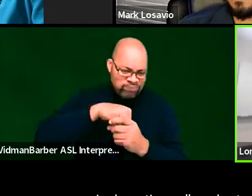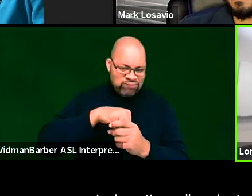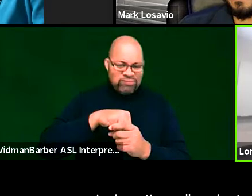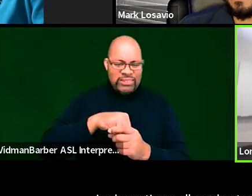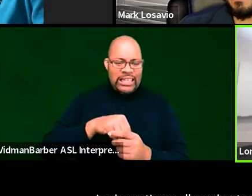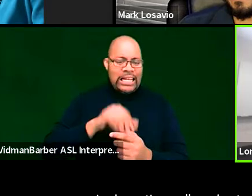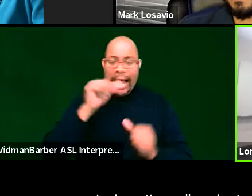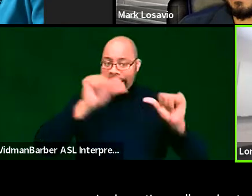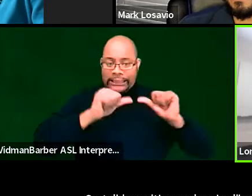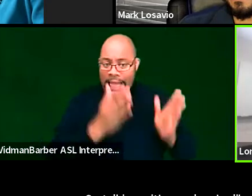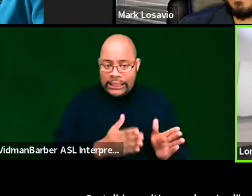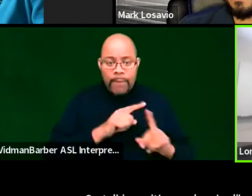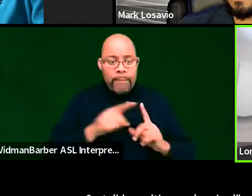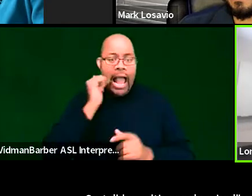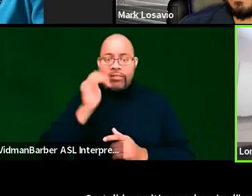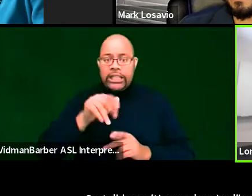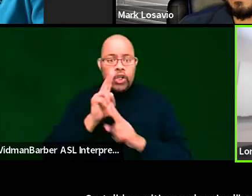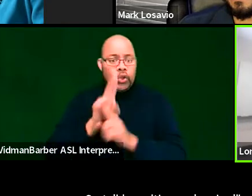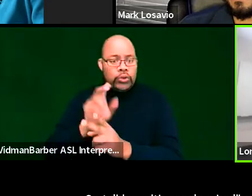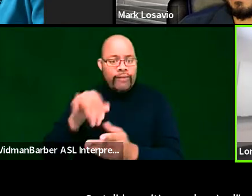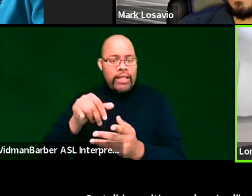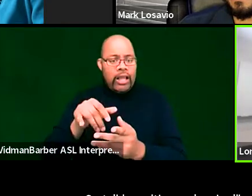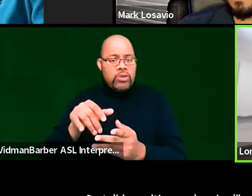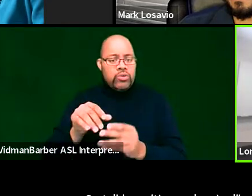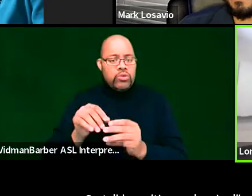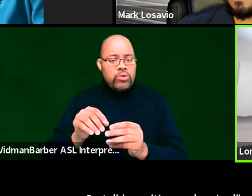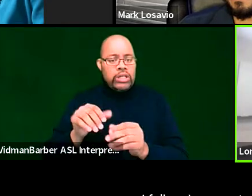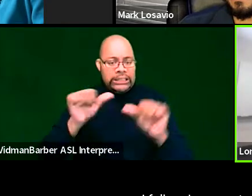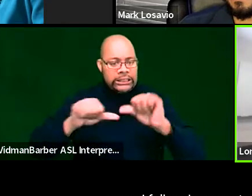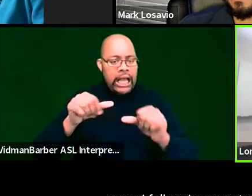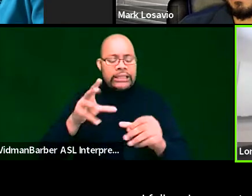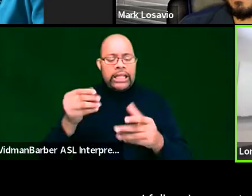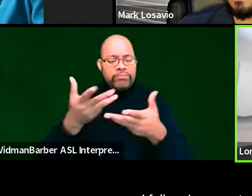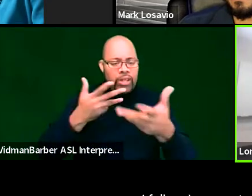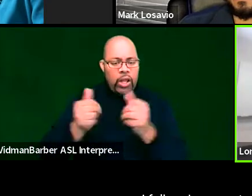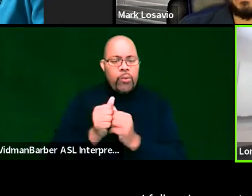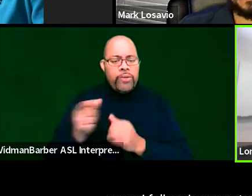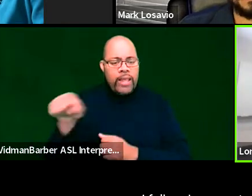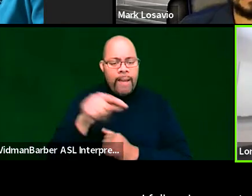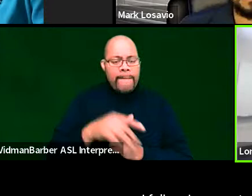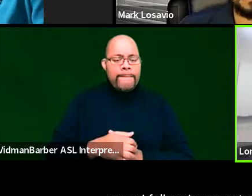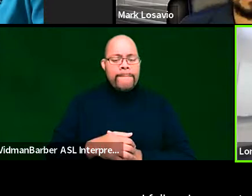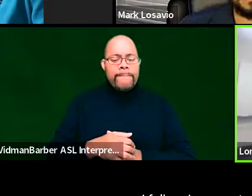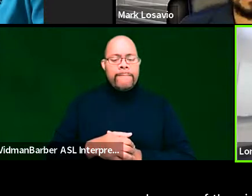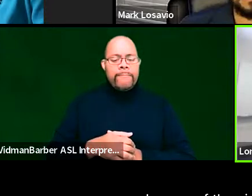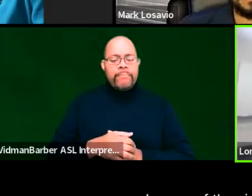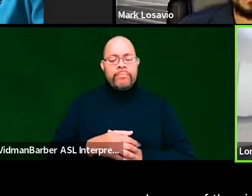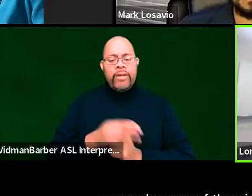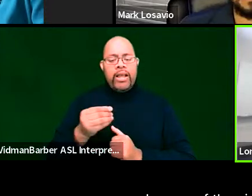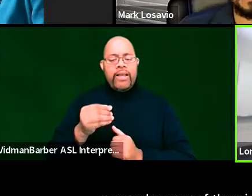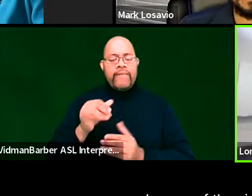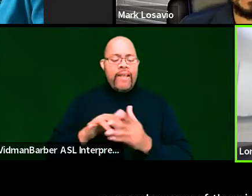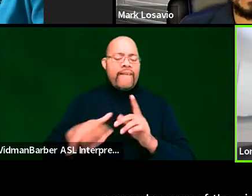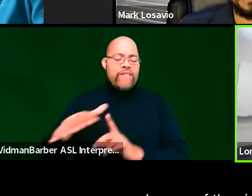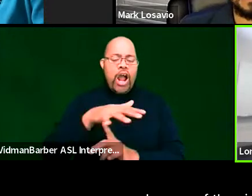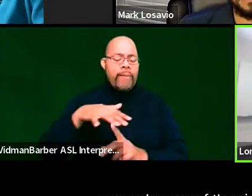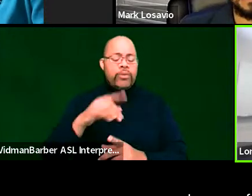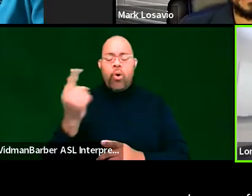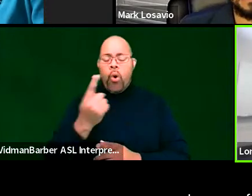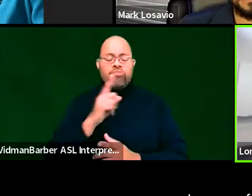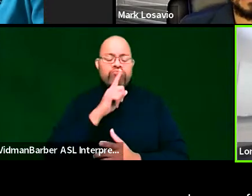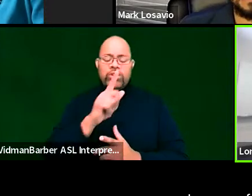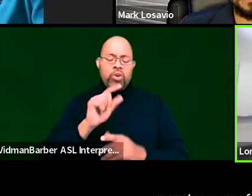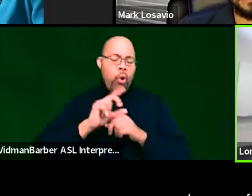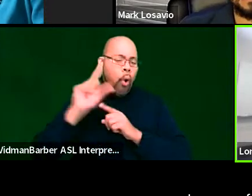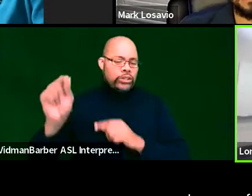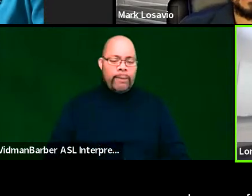not scientists, but they're everyday users of the science and engaging in the science there and in the environment has always been pretty